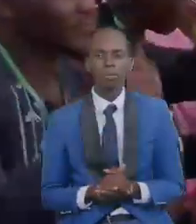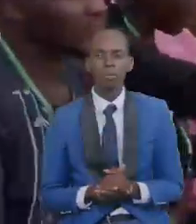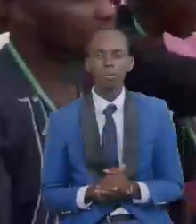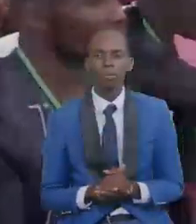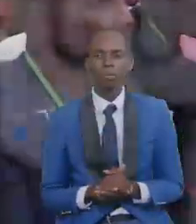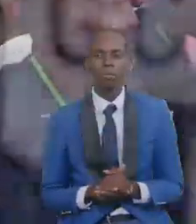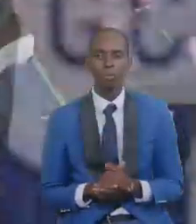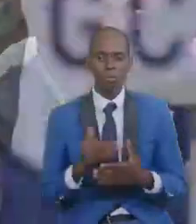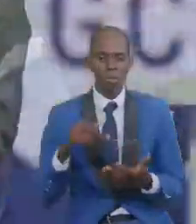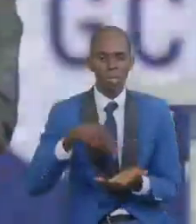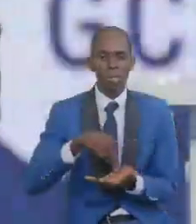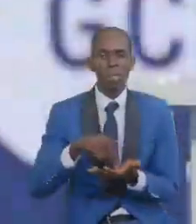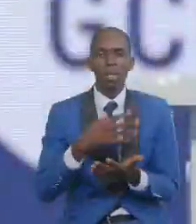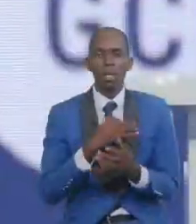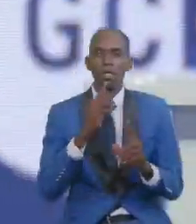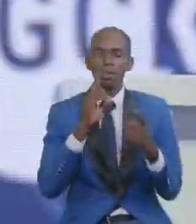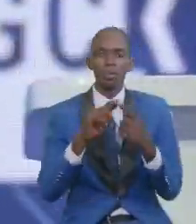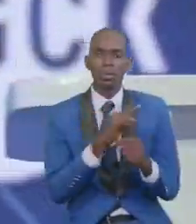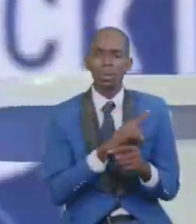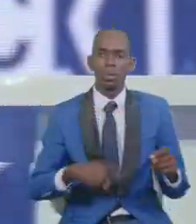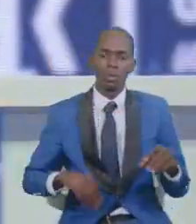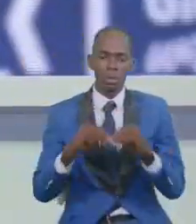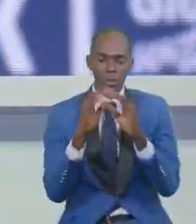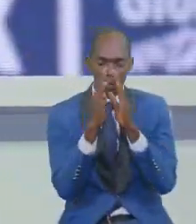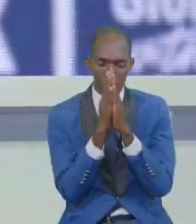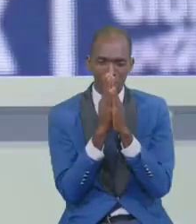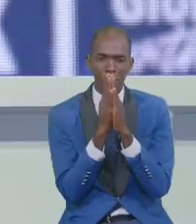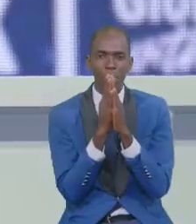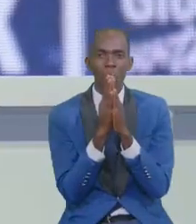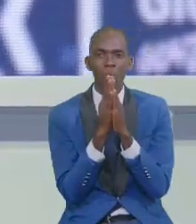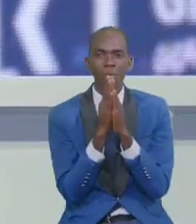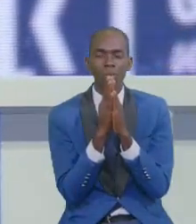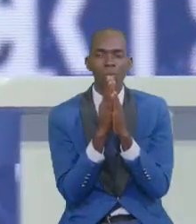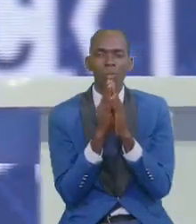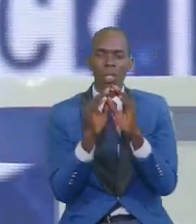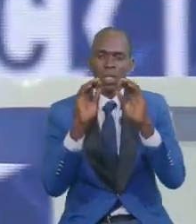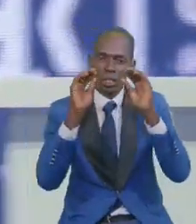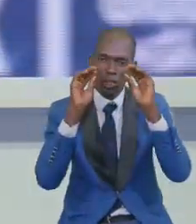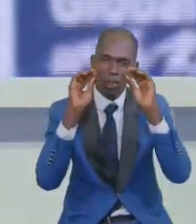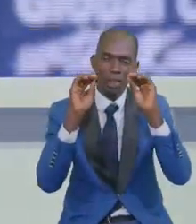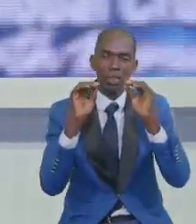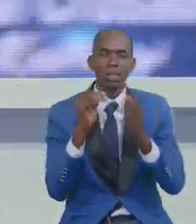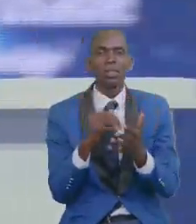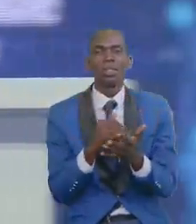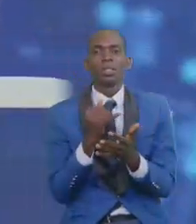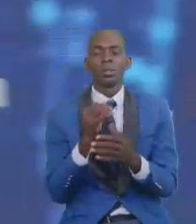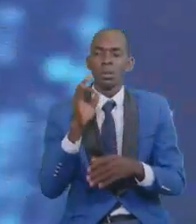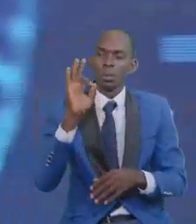Let's rise up and talk to the Lord in prayer. Teach it, preach